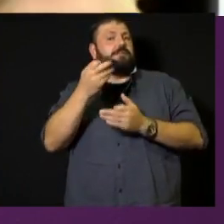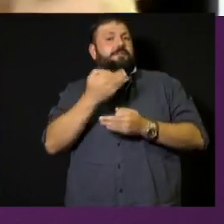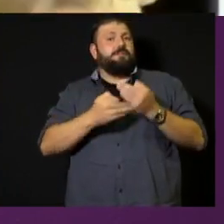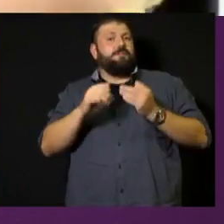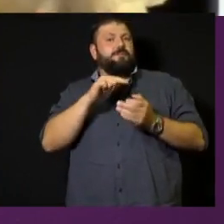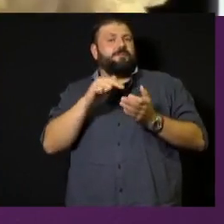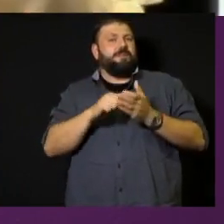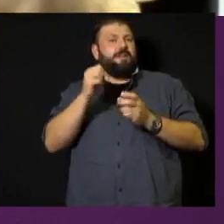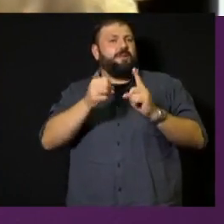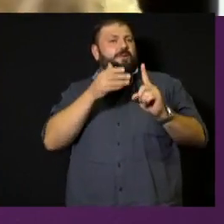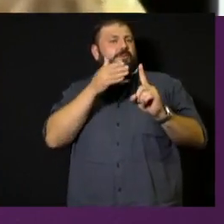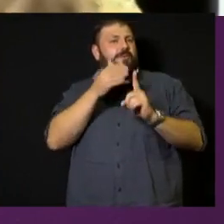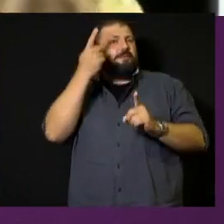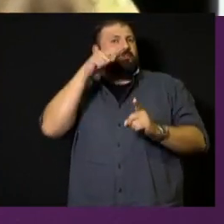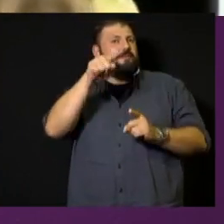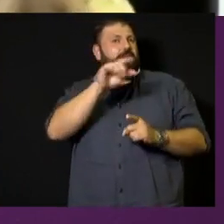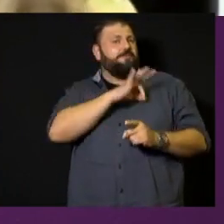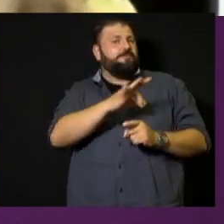that objective.